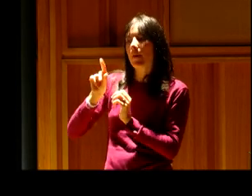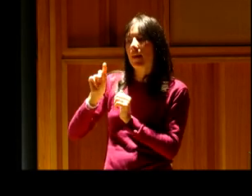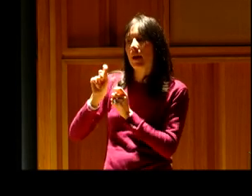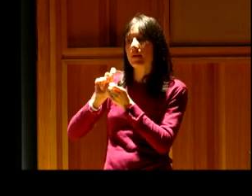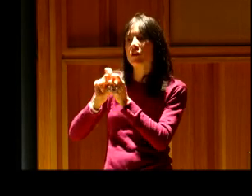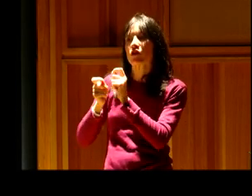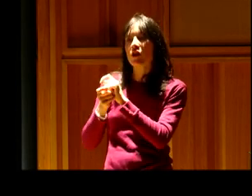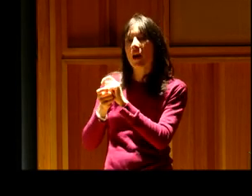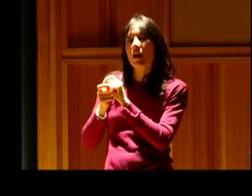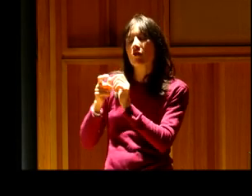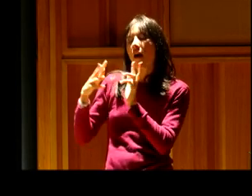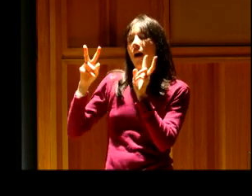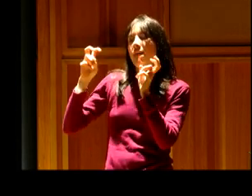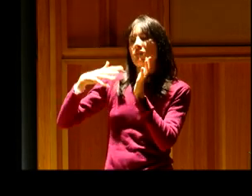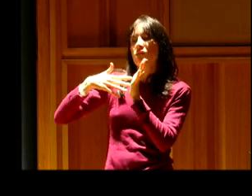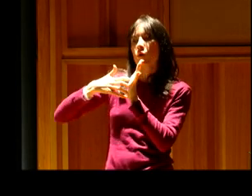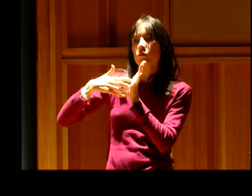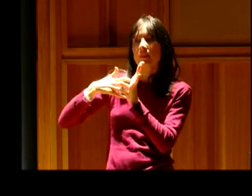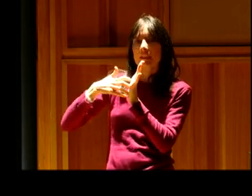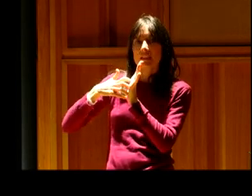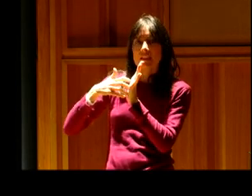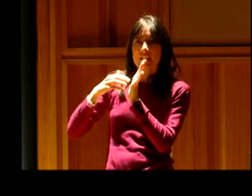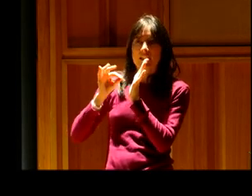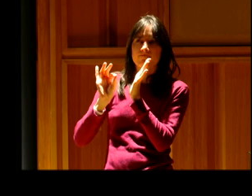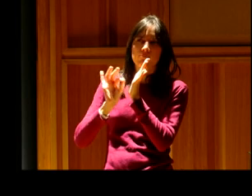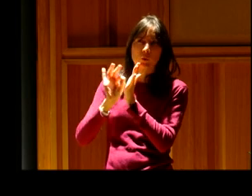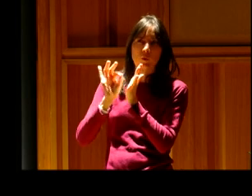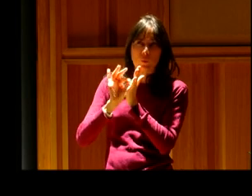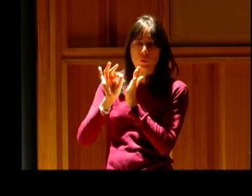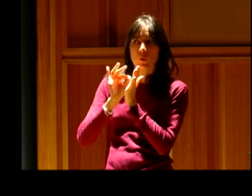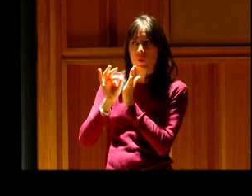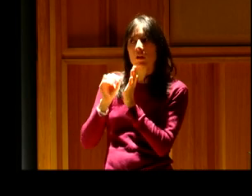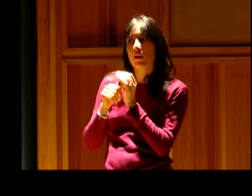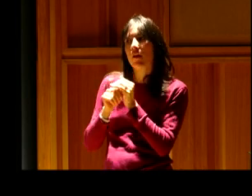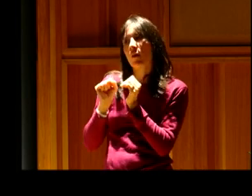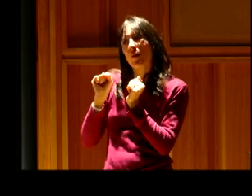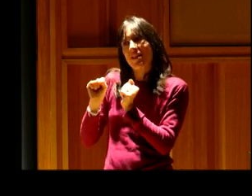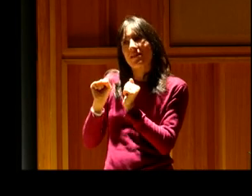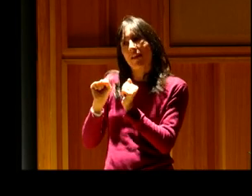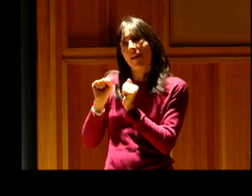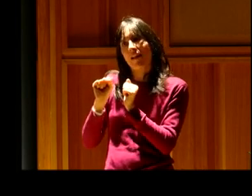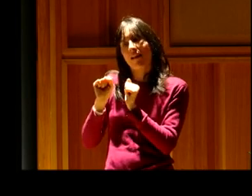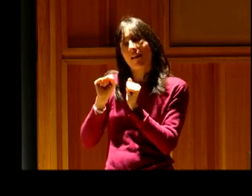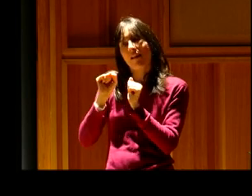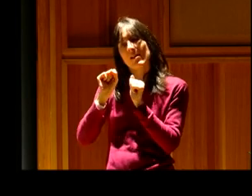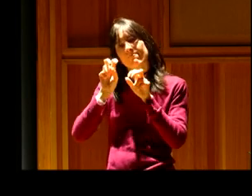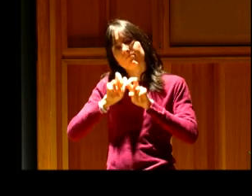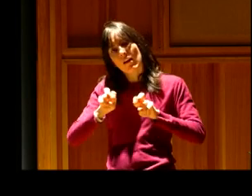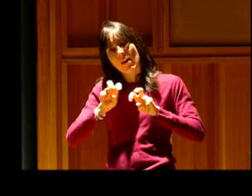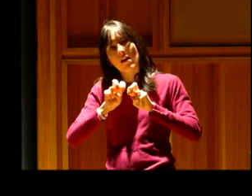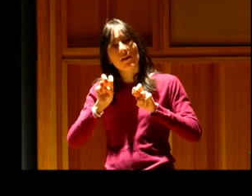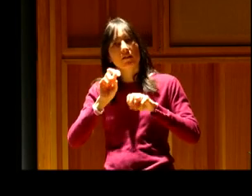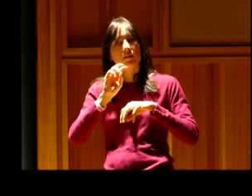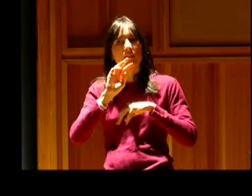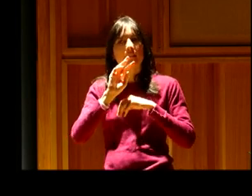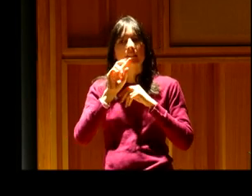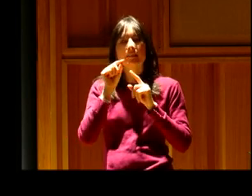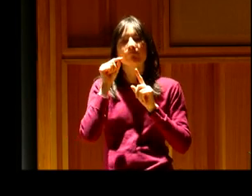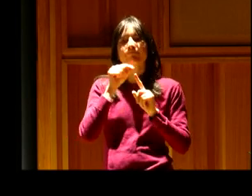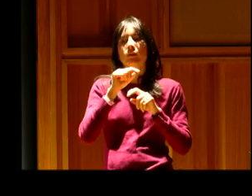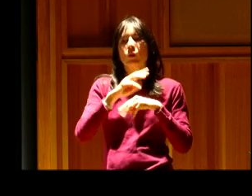Index, which is a rapid assessment methodology designed to specifically analyze World Heritage